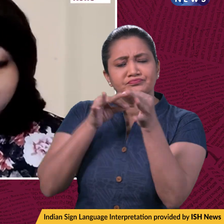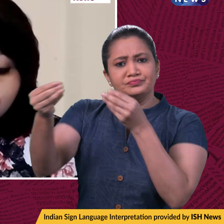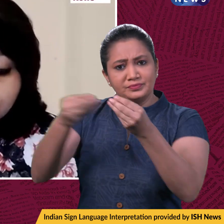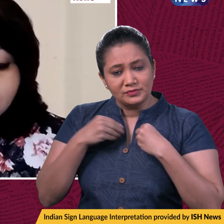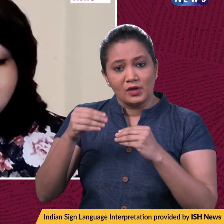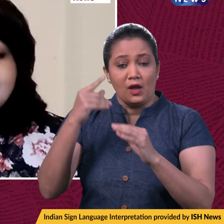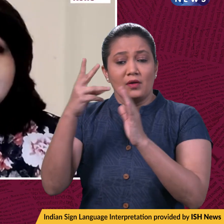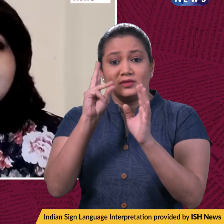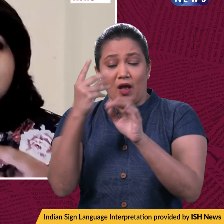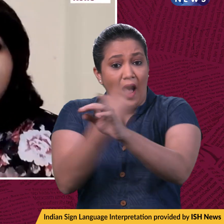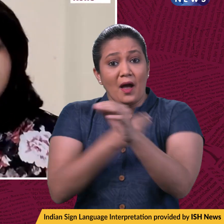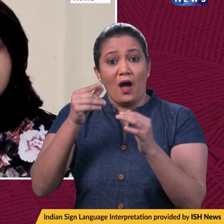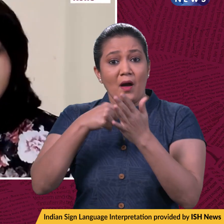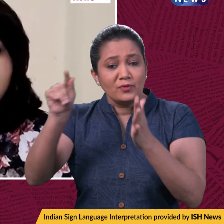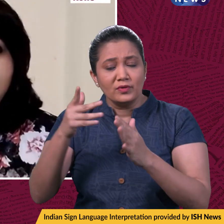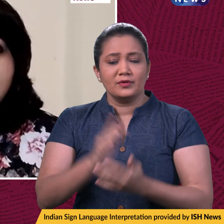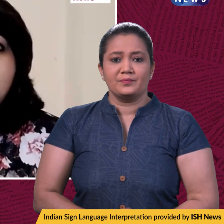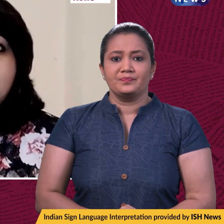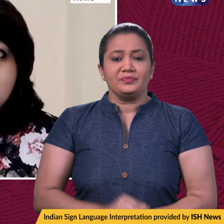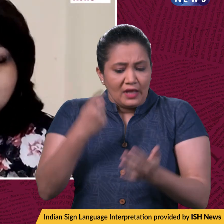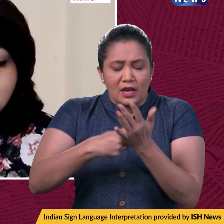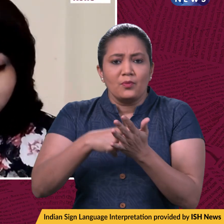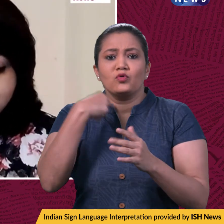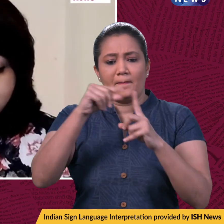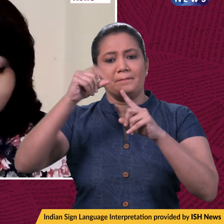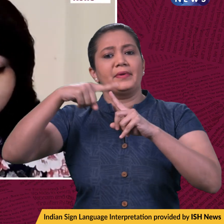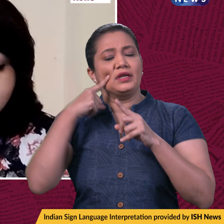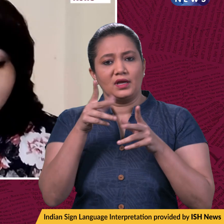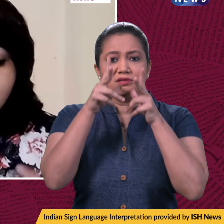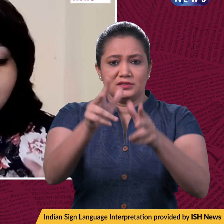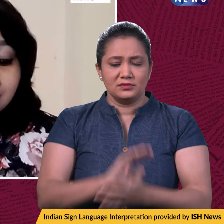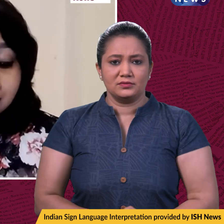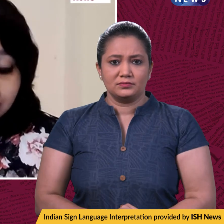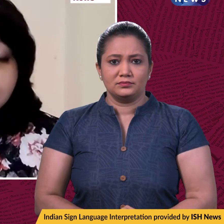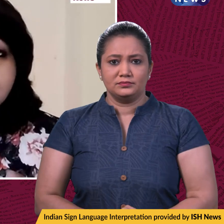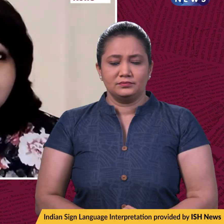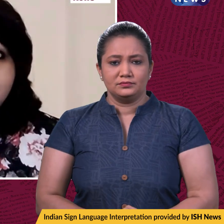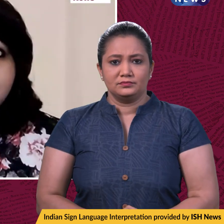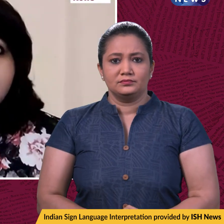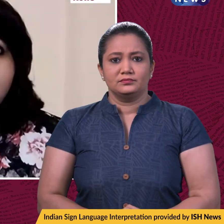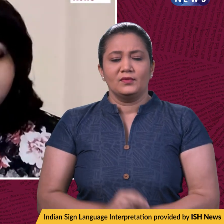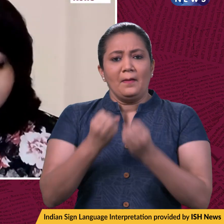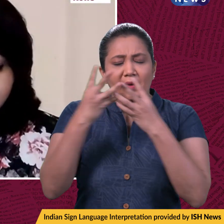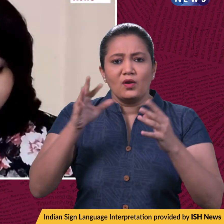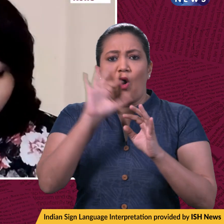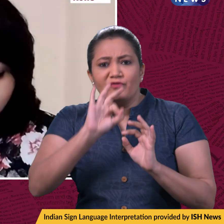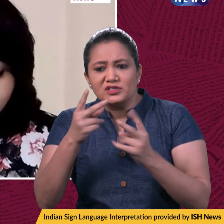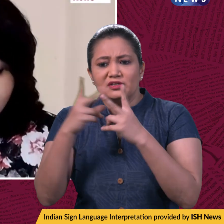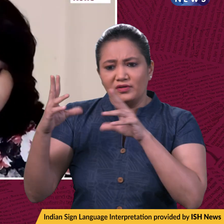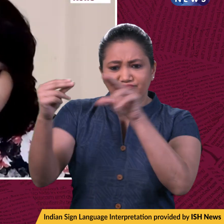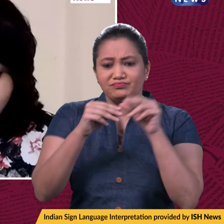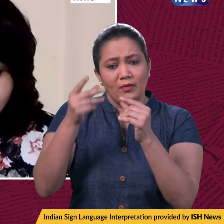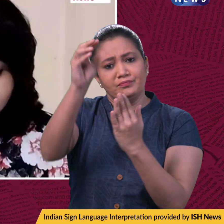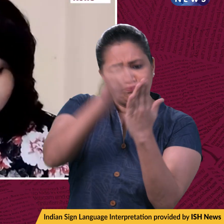dose approval. And this is according to a report by PTI, which is quoted and cited several official